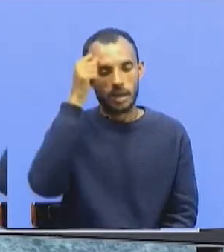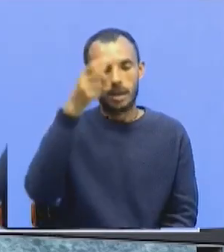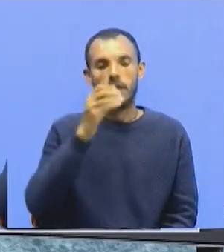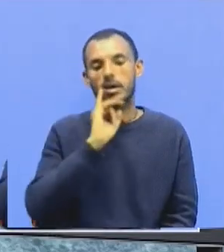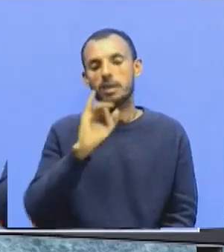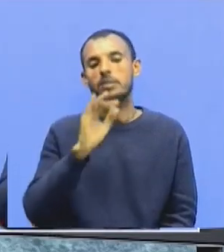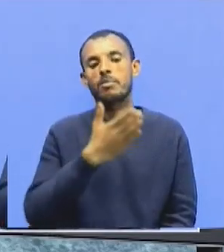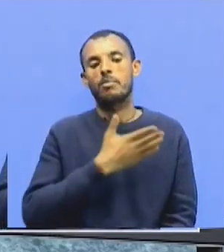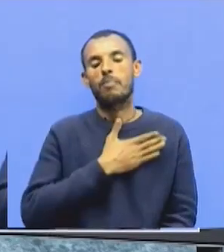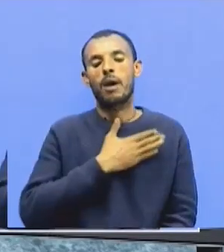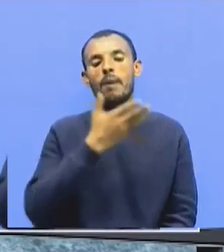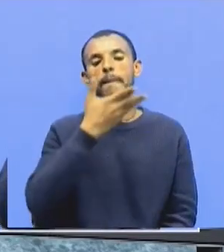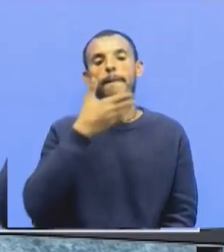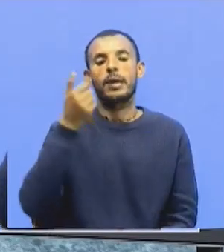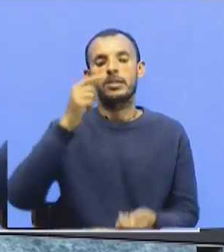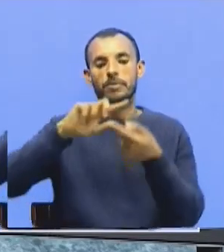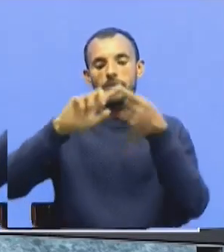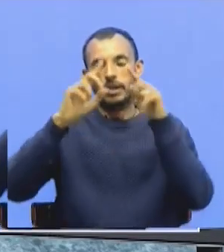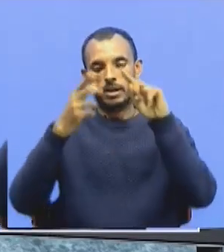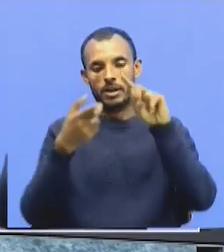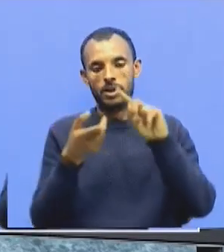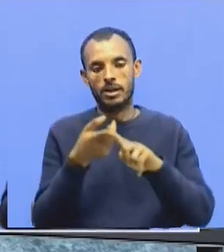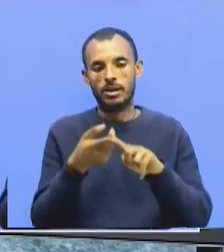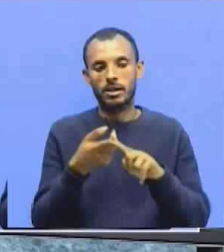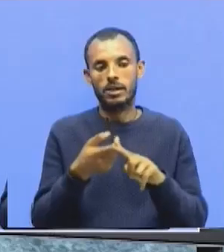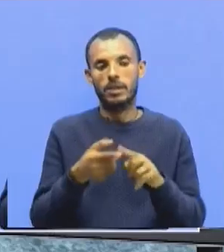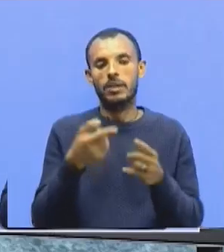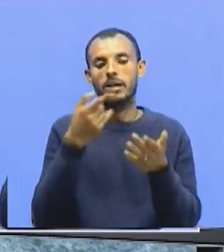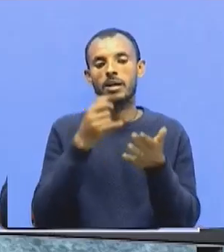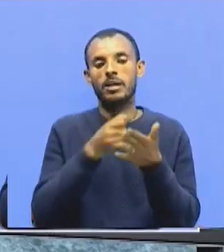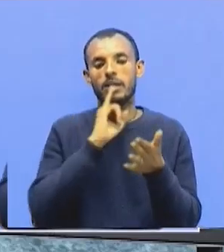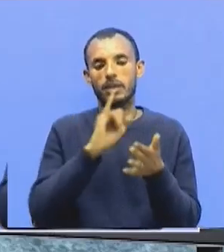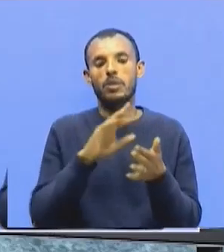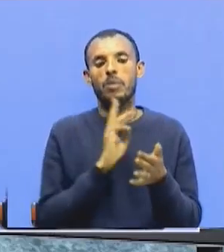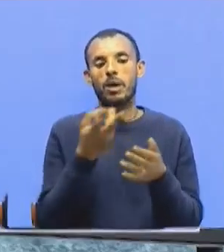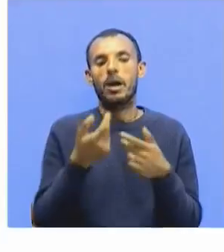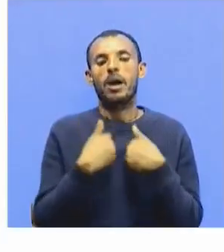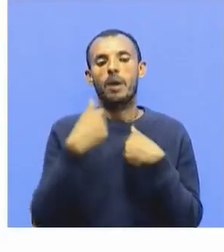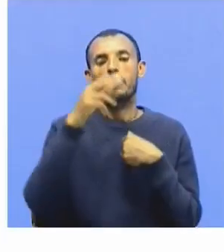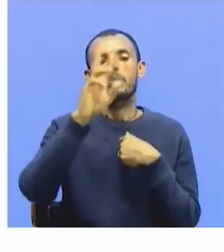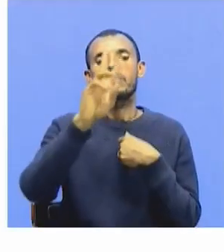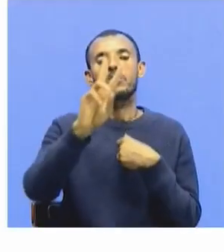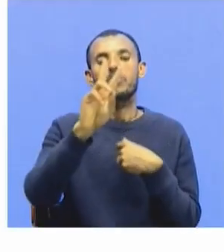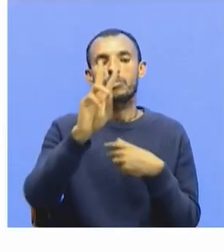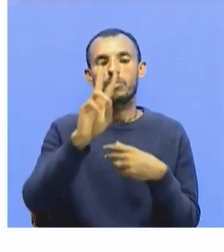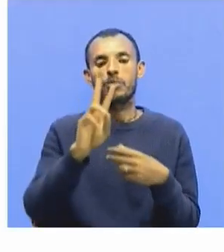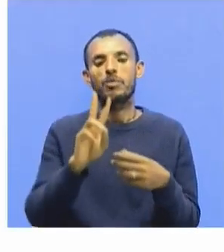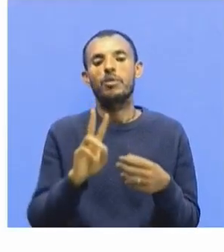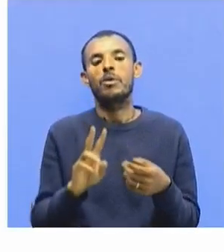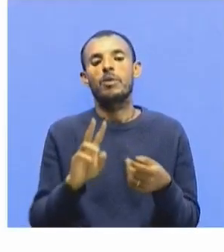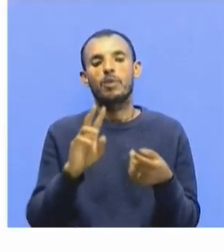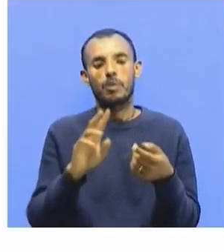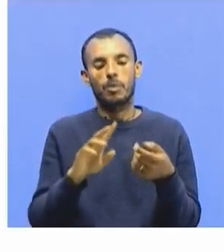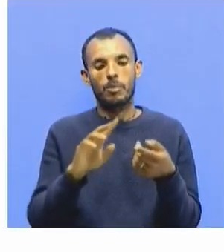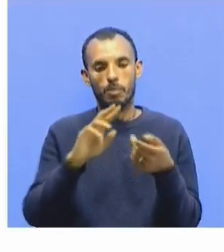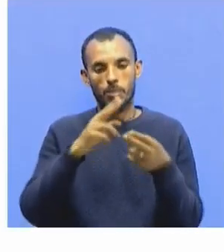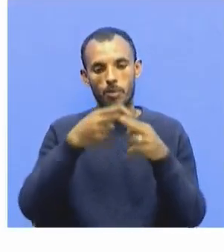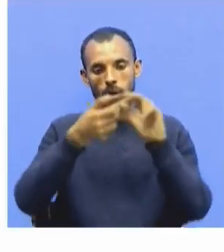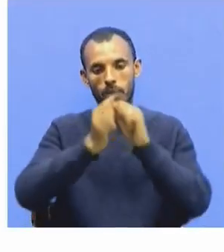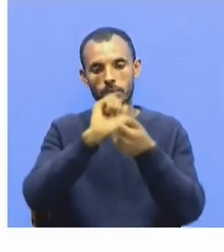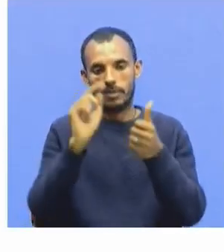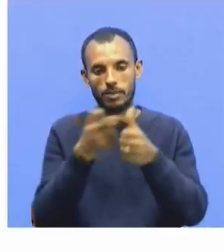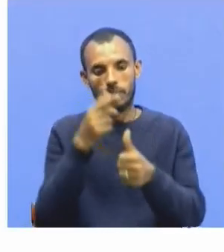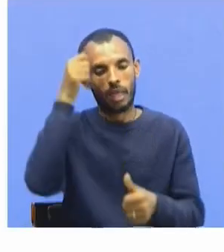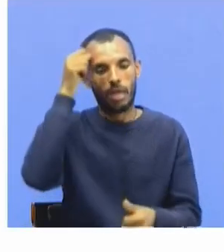friend. Here is he is my best friend. Here it is, we can have 2 pronouns. The first one is personal pronoun, which is